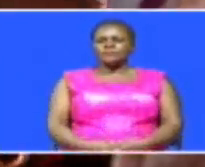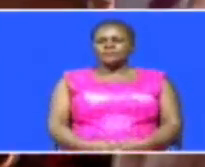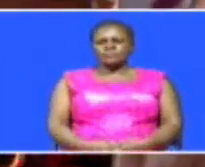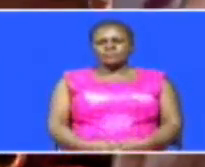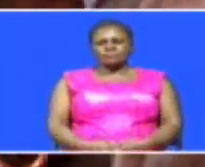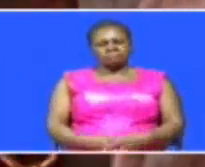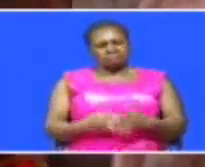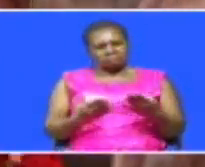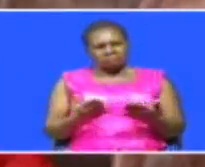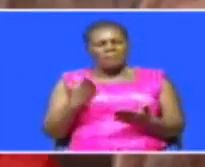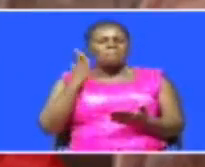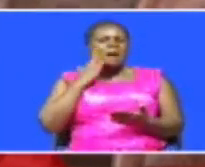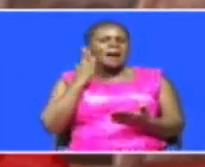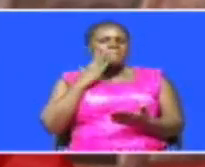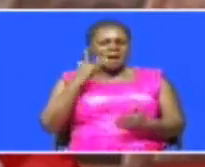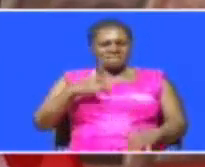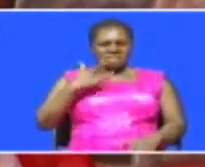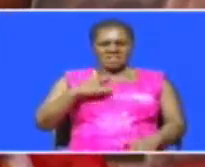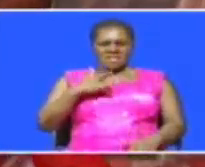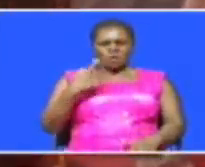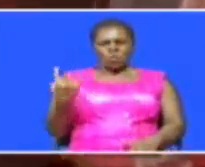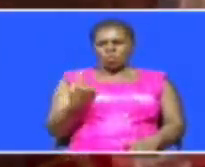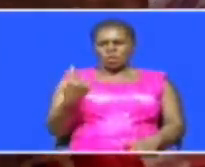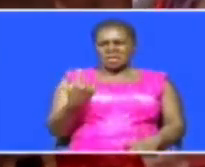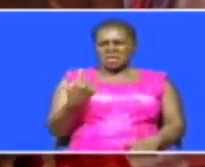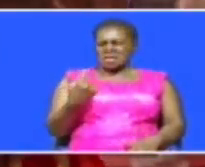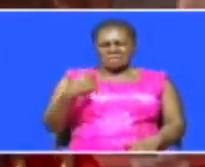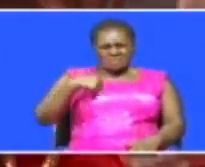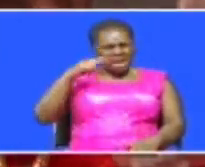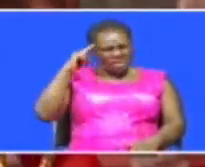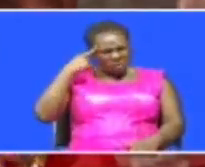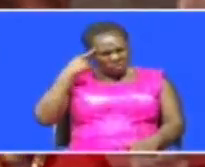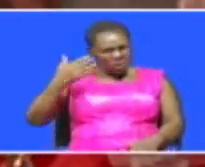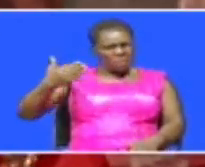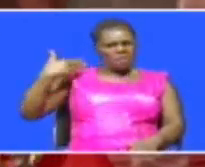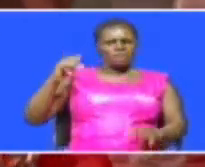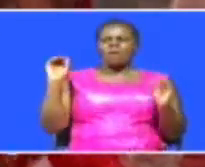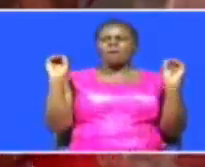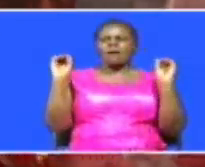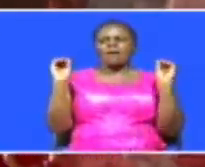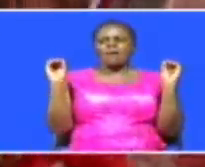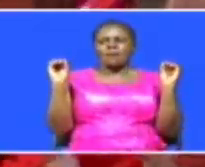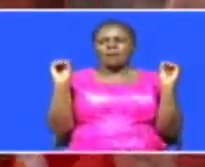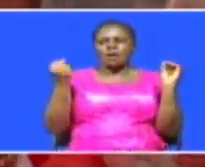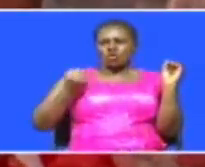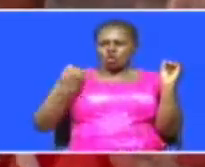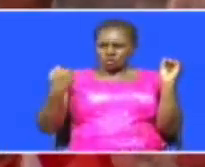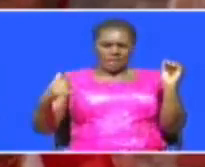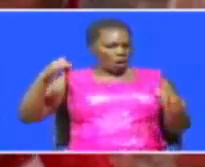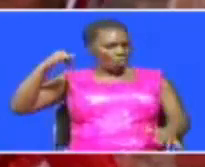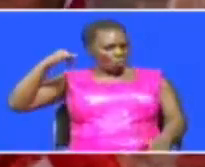could I say it was a maternal instinct? Because it's not really something that I thought about. My daughter called